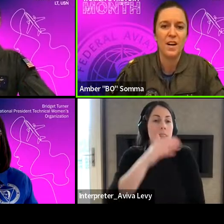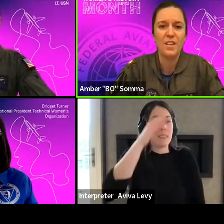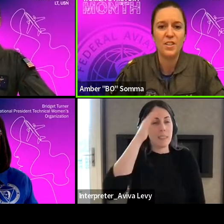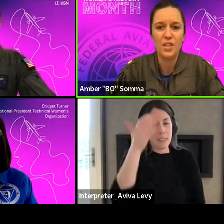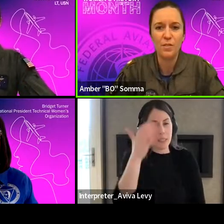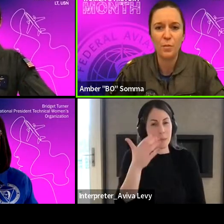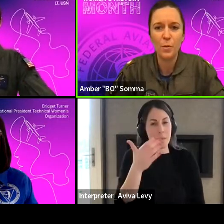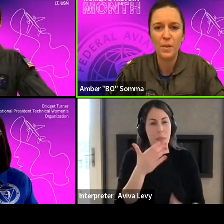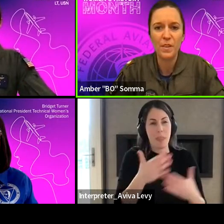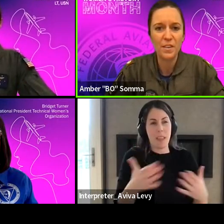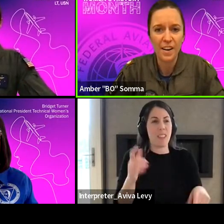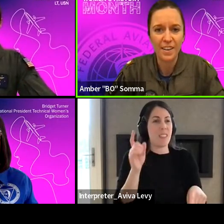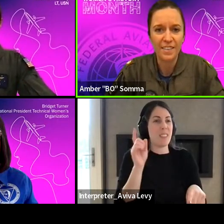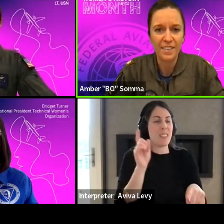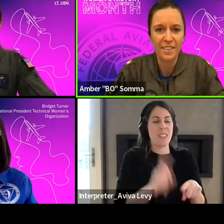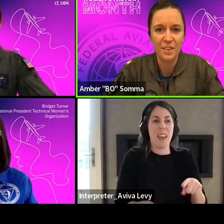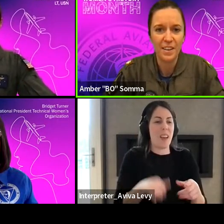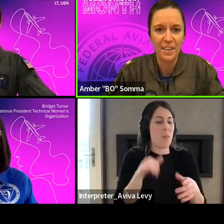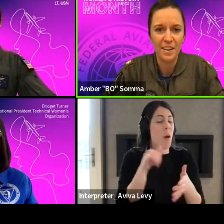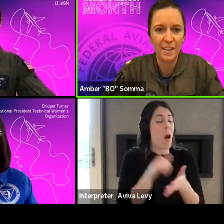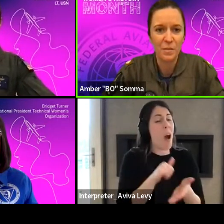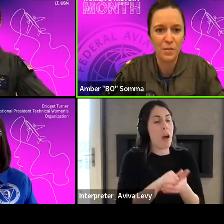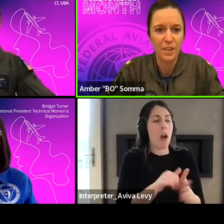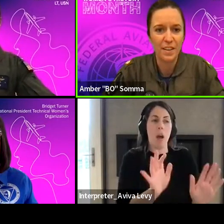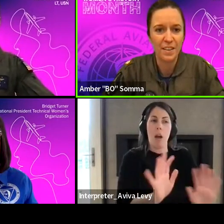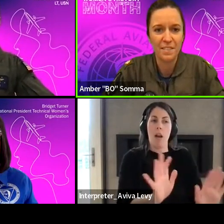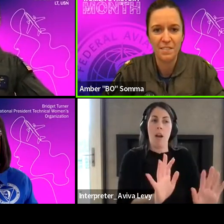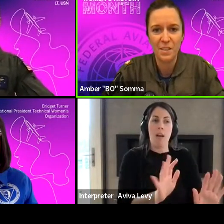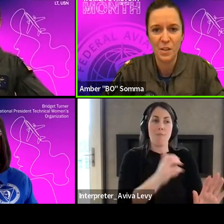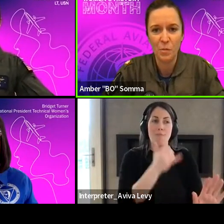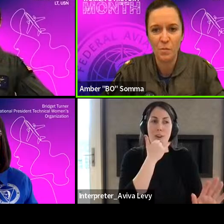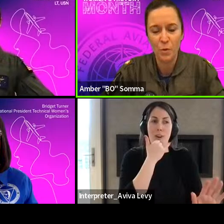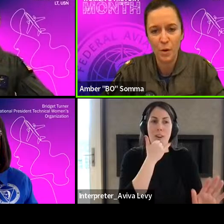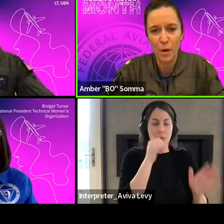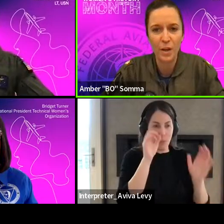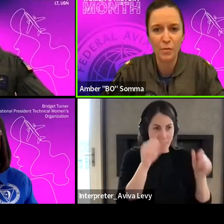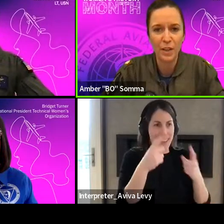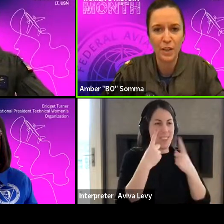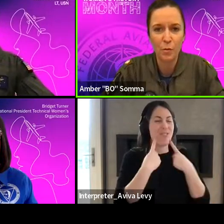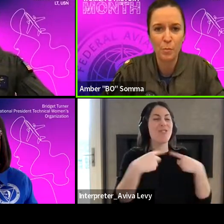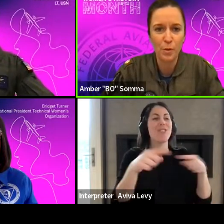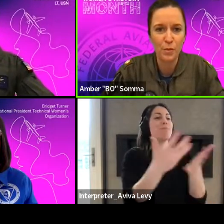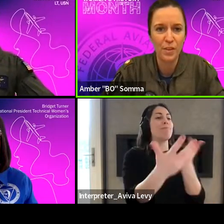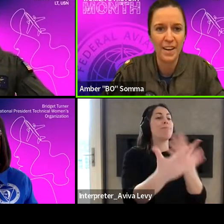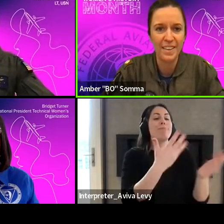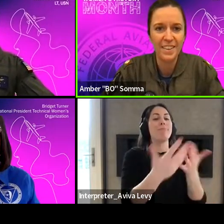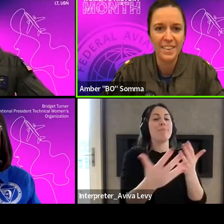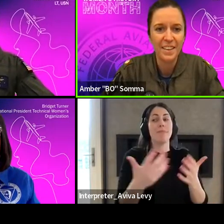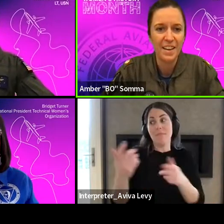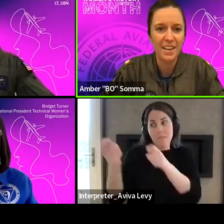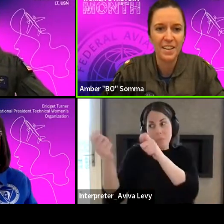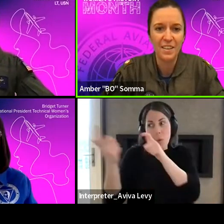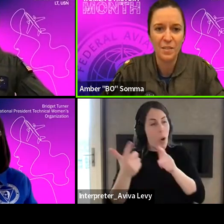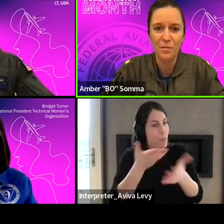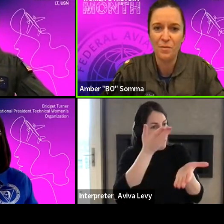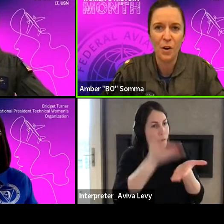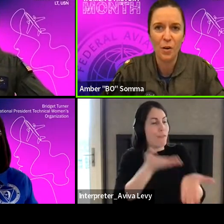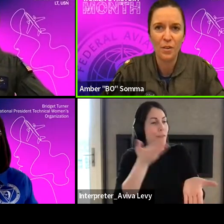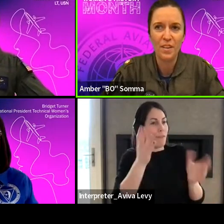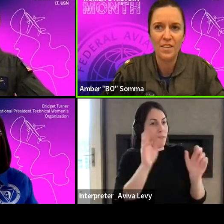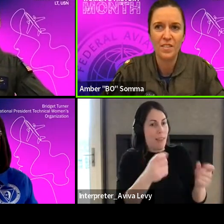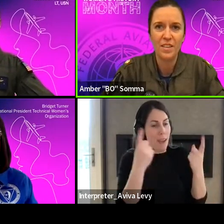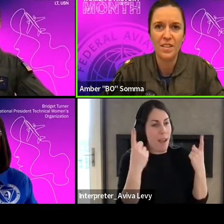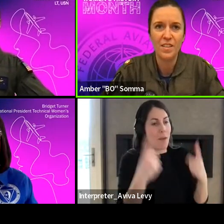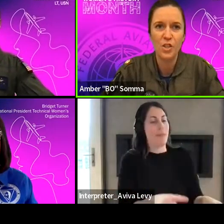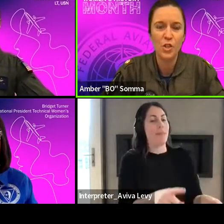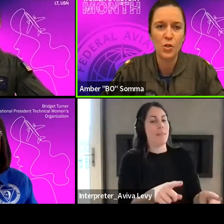are unachievable, but they're not. They're not. And I feel like, you know, we probably all feel like we're proof of that, of all